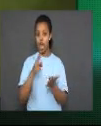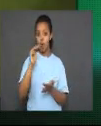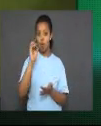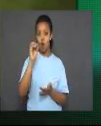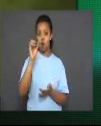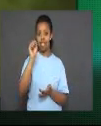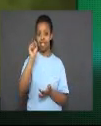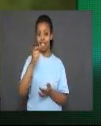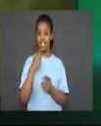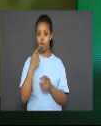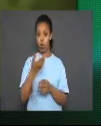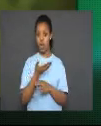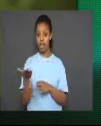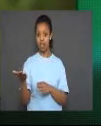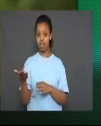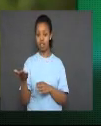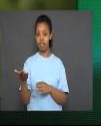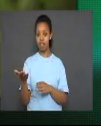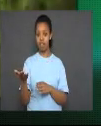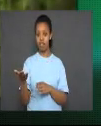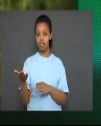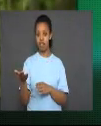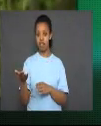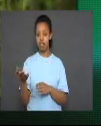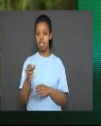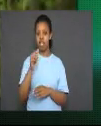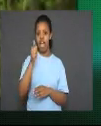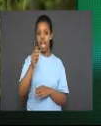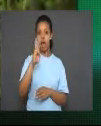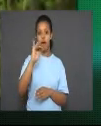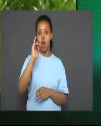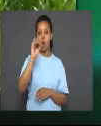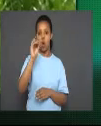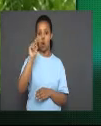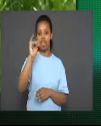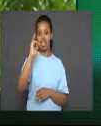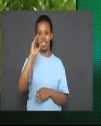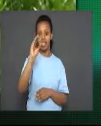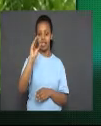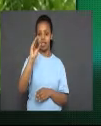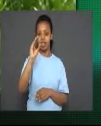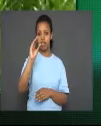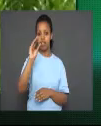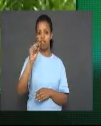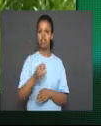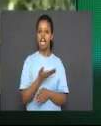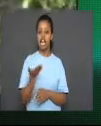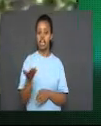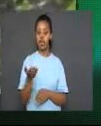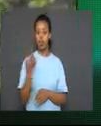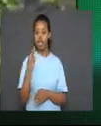species are able to change the abiotic conditions of a region, making